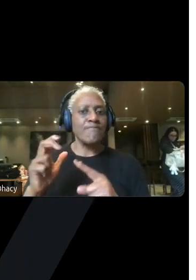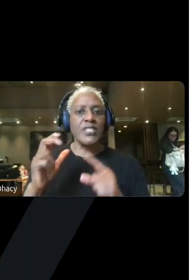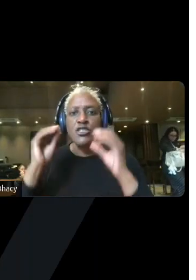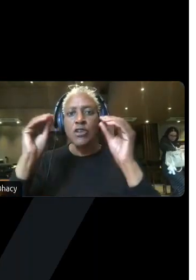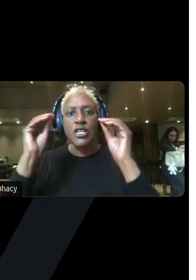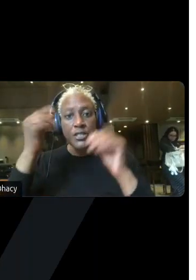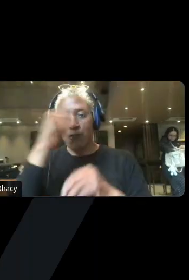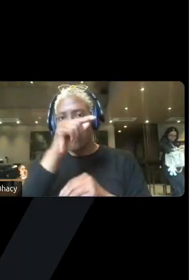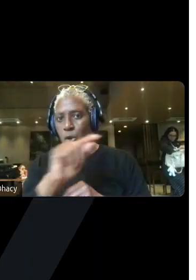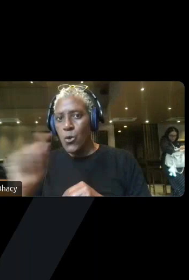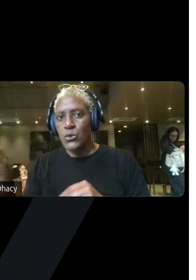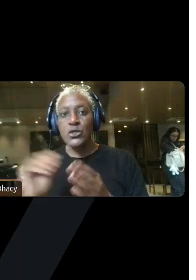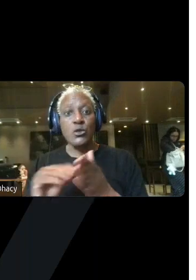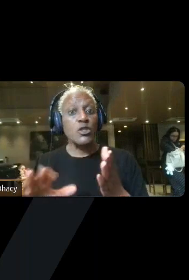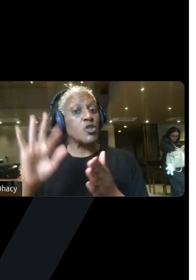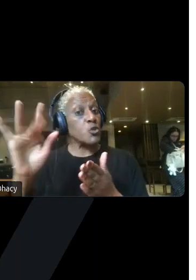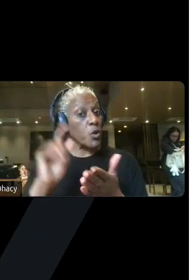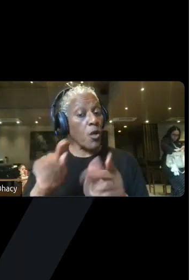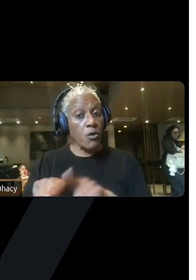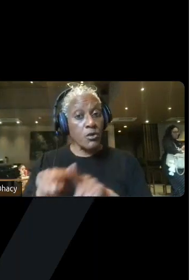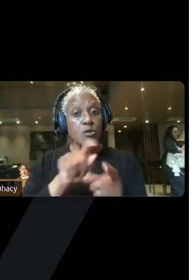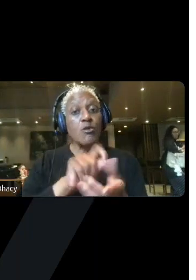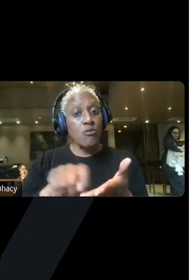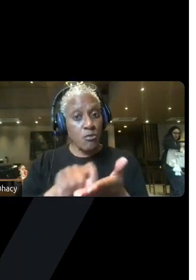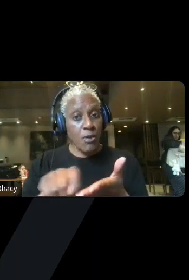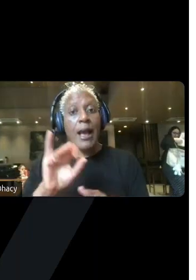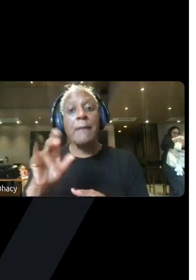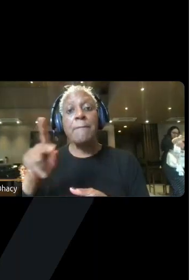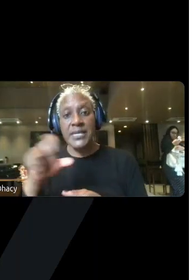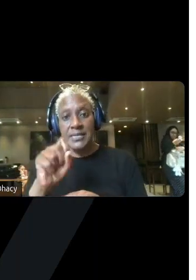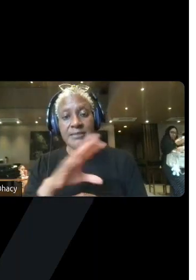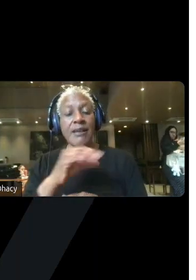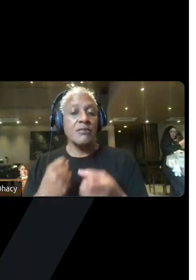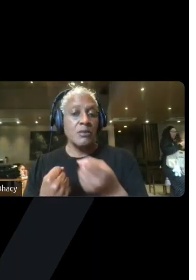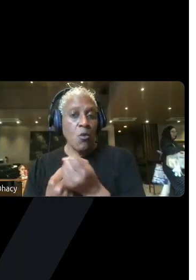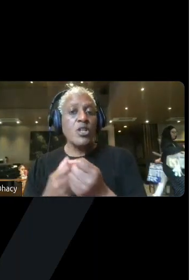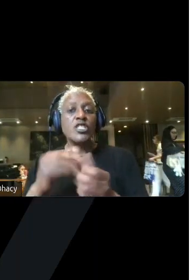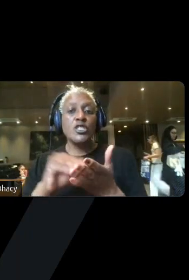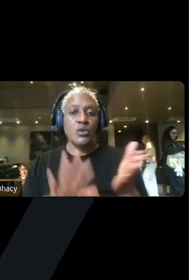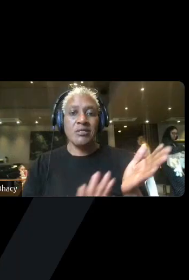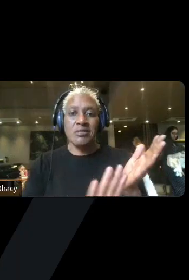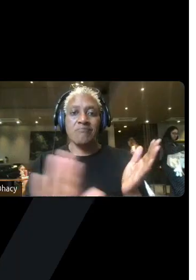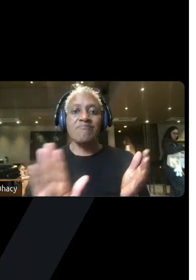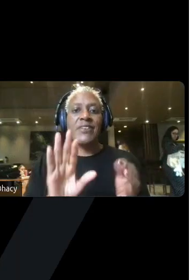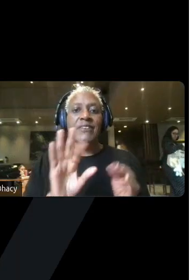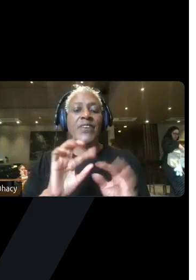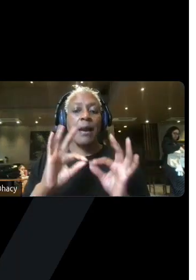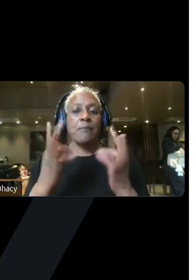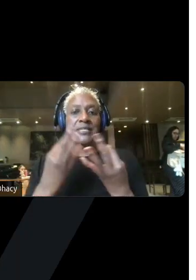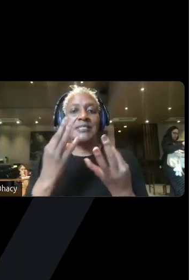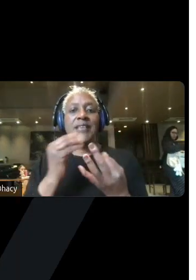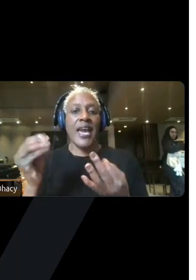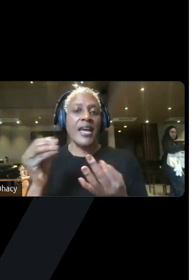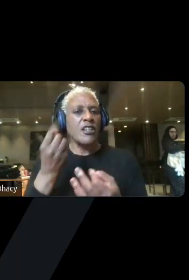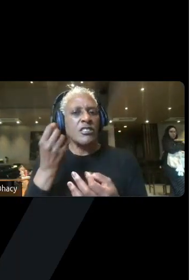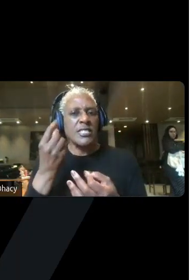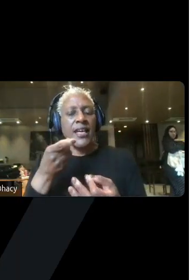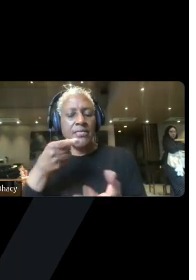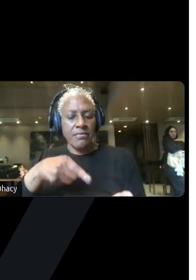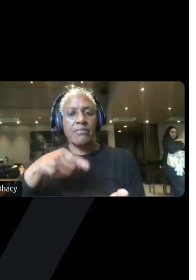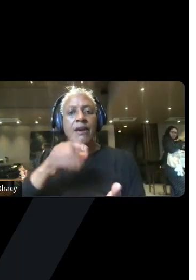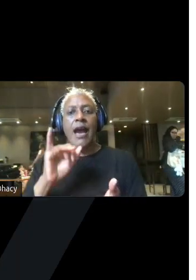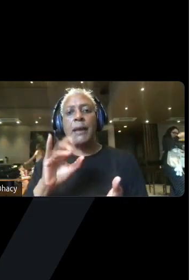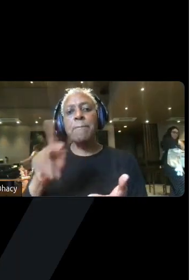teacher. You're writing those IEPs and you're supporting families in understanding their child's IEP. You can provide